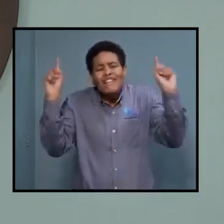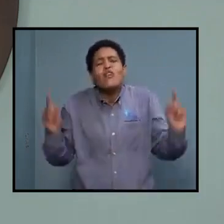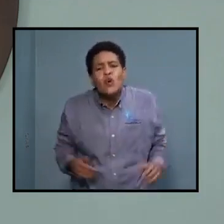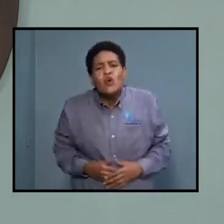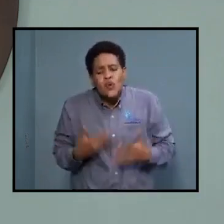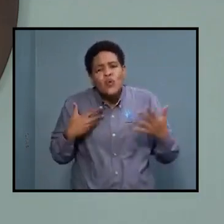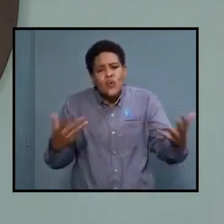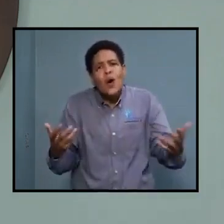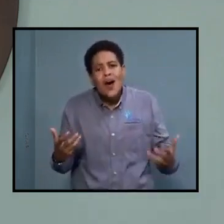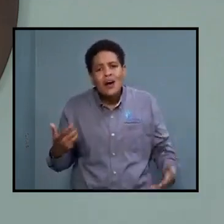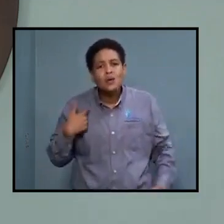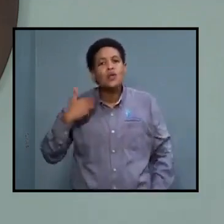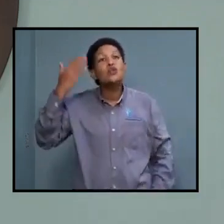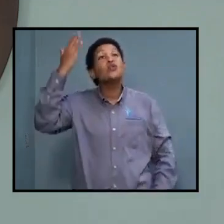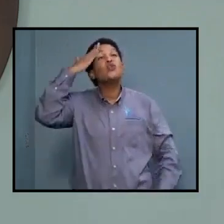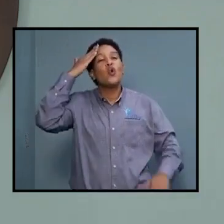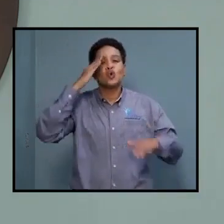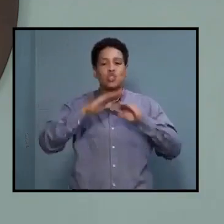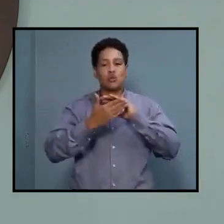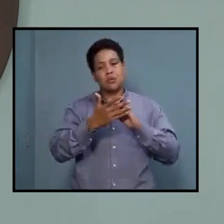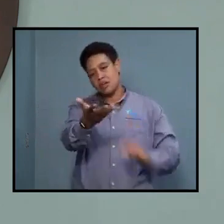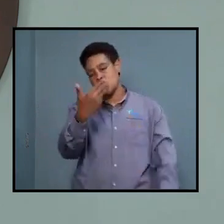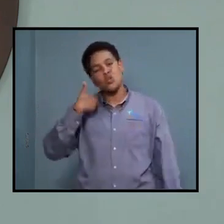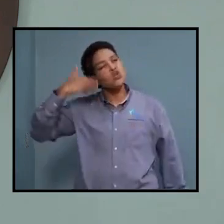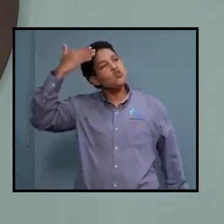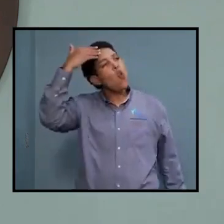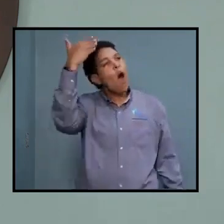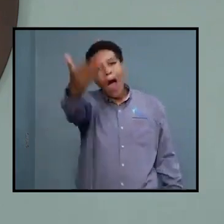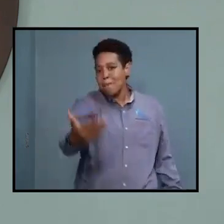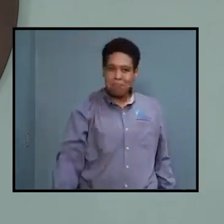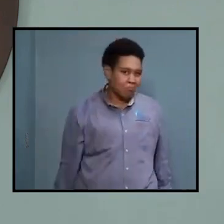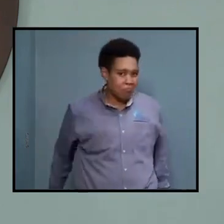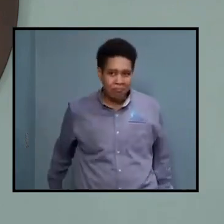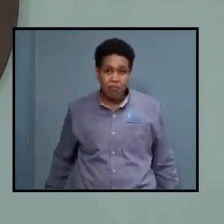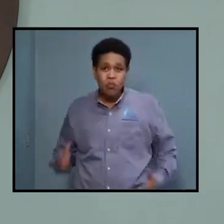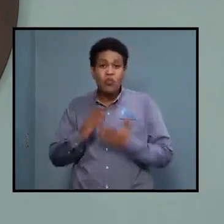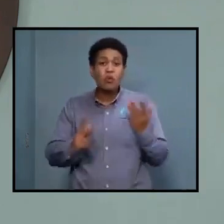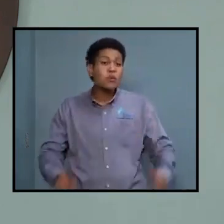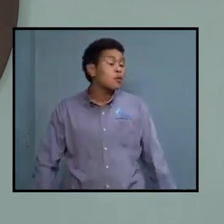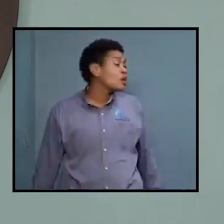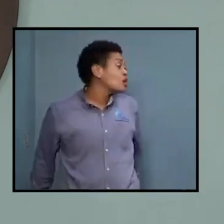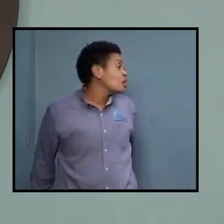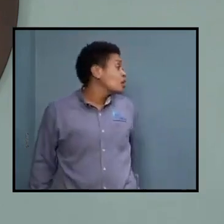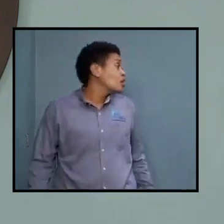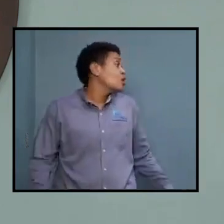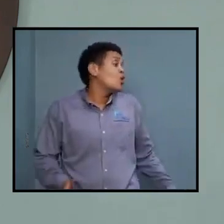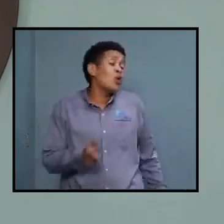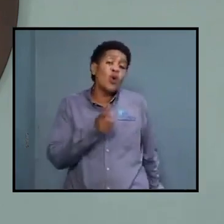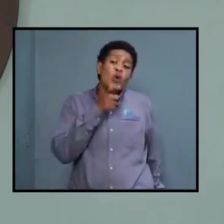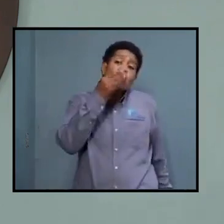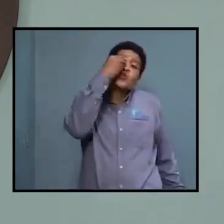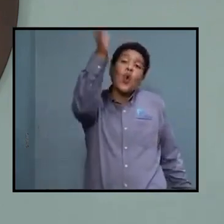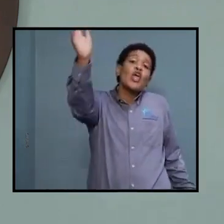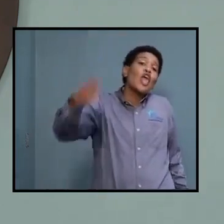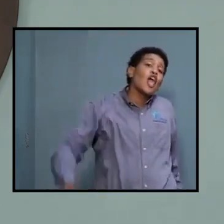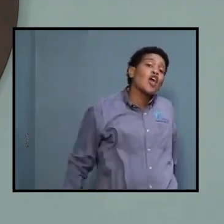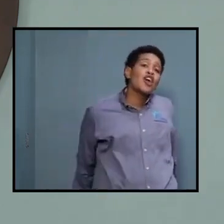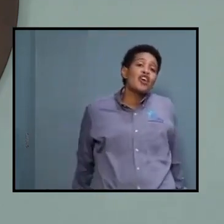our jamaican family we know that there are some people who don't care